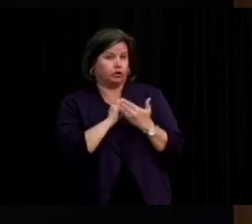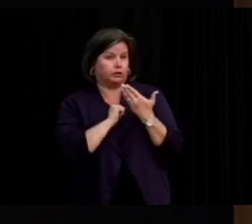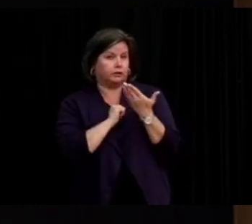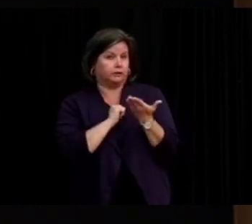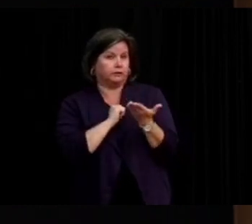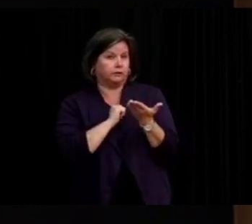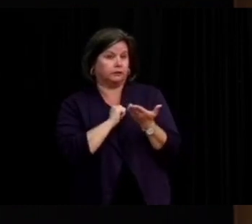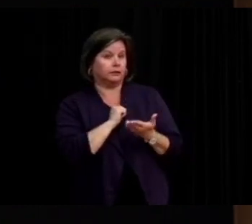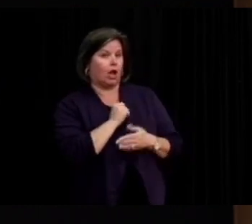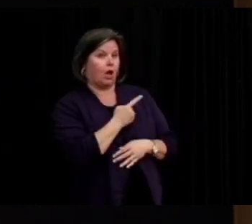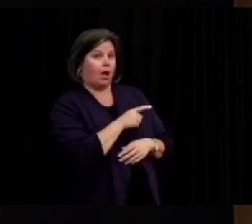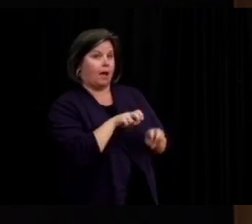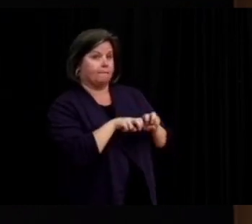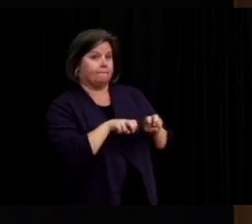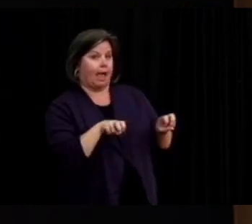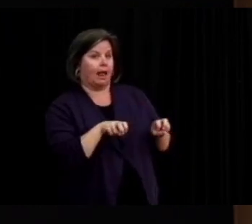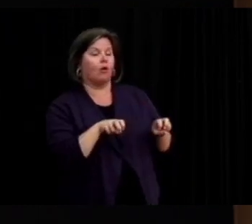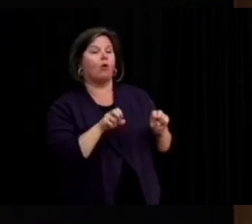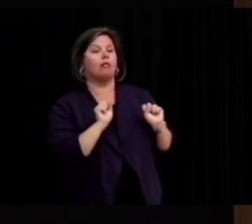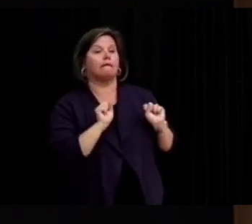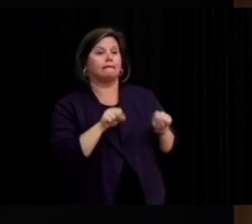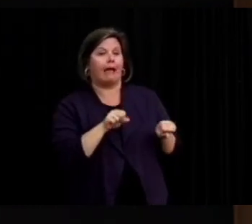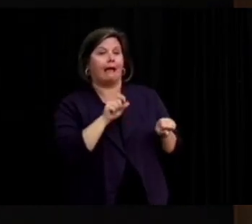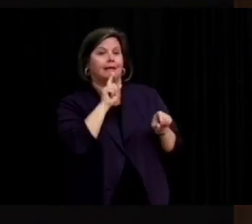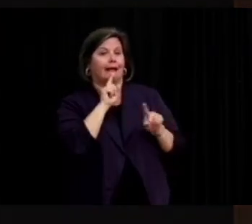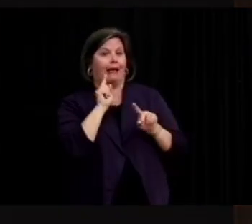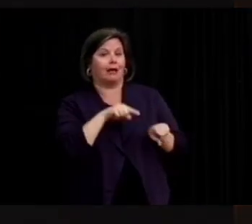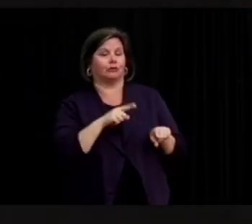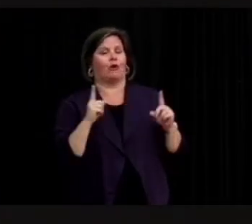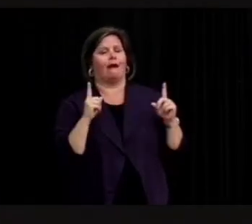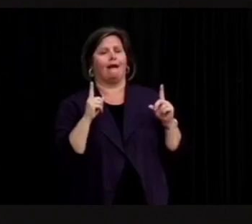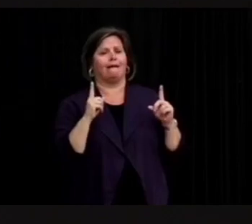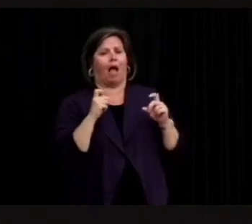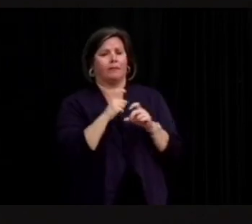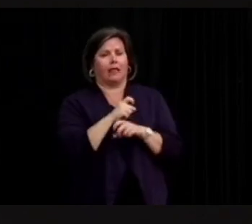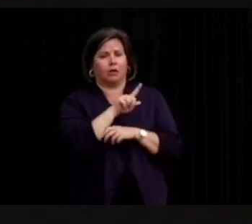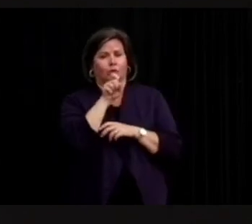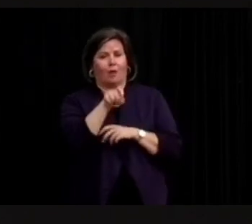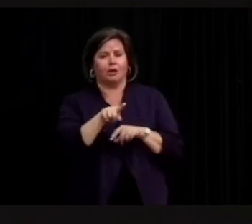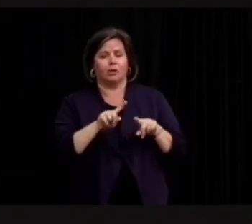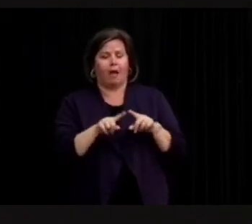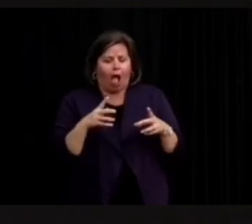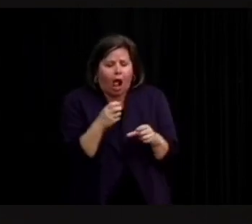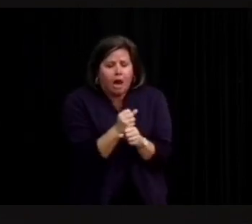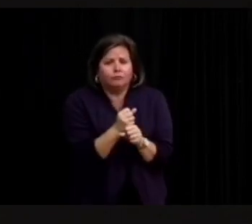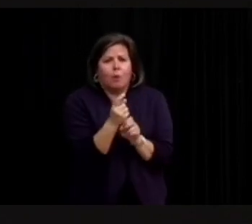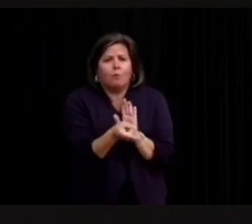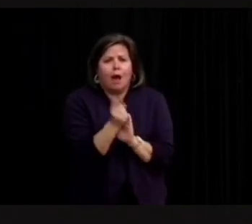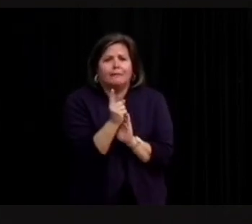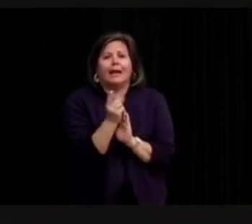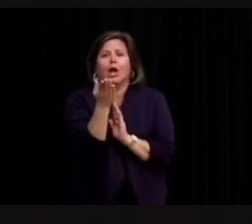panel that they answer the very complex question that we're about to hear in about a minute or so. Please go ahead.